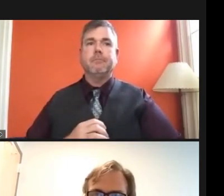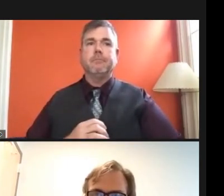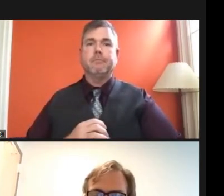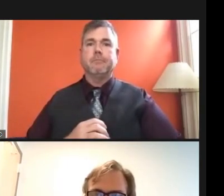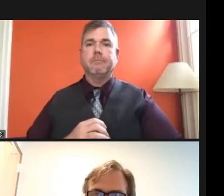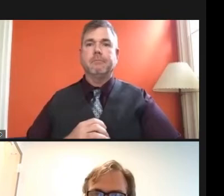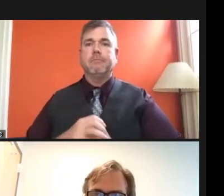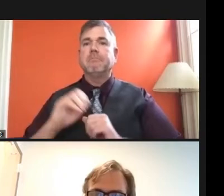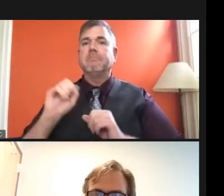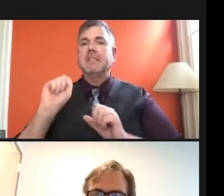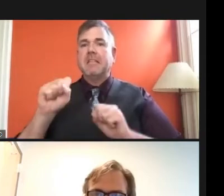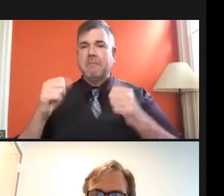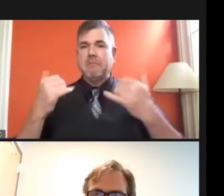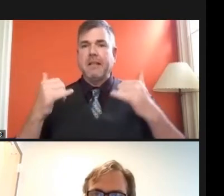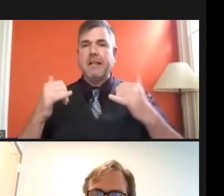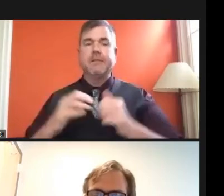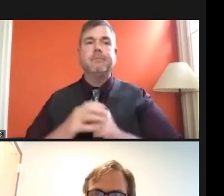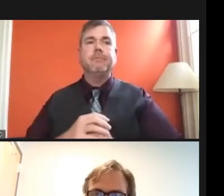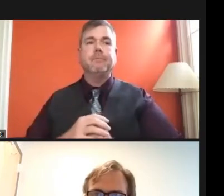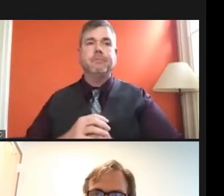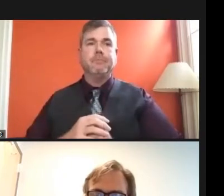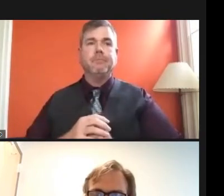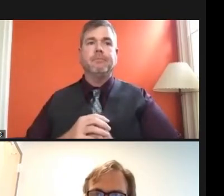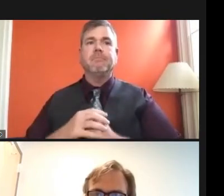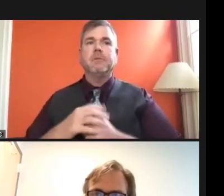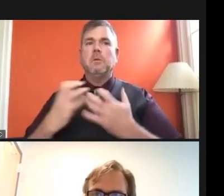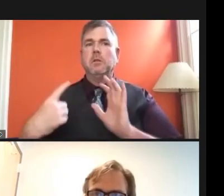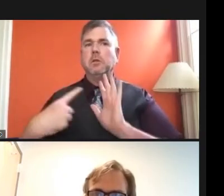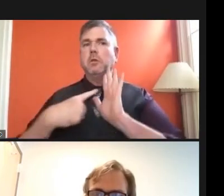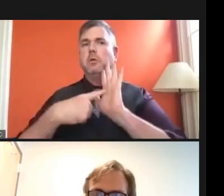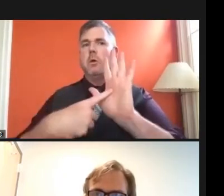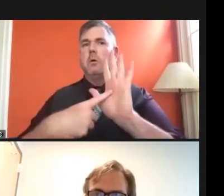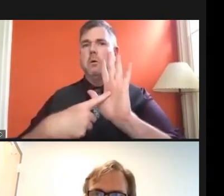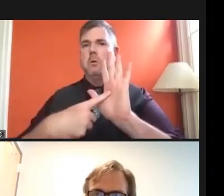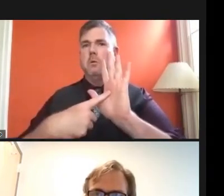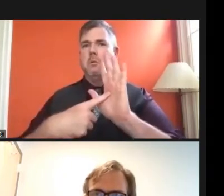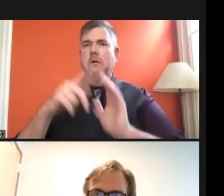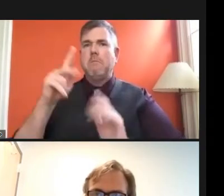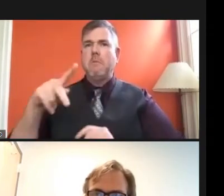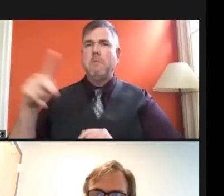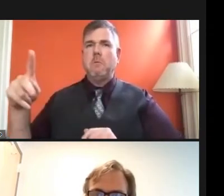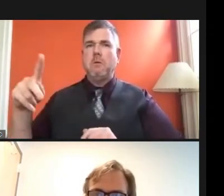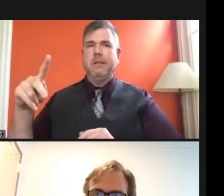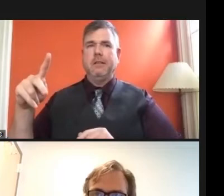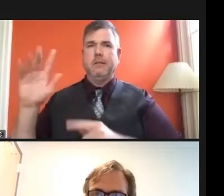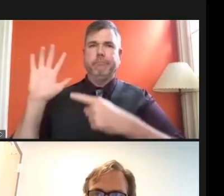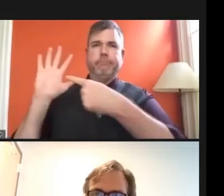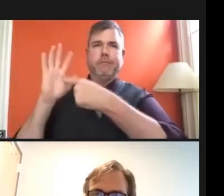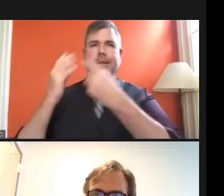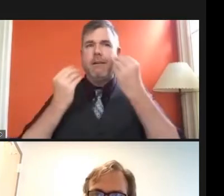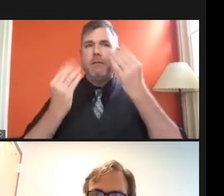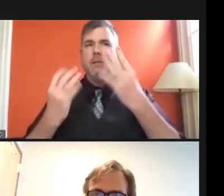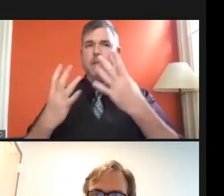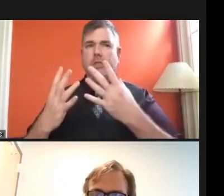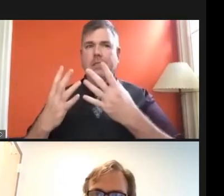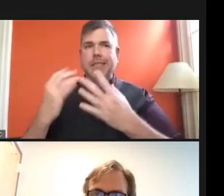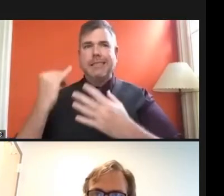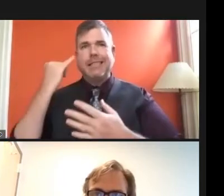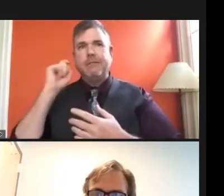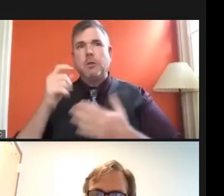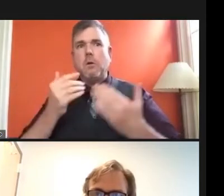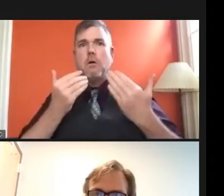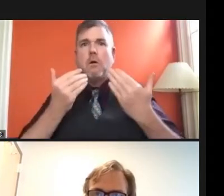might be able to move forward. I'm wondering if we might be able to tell our viewers if there's a timeline for